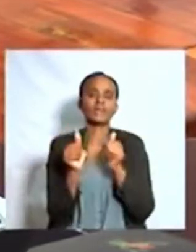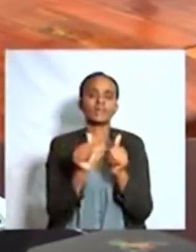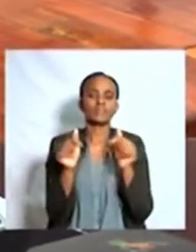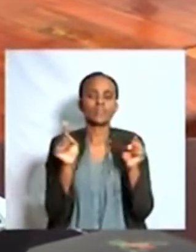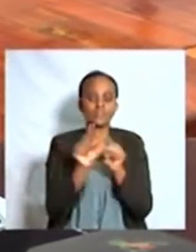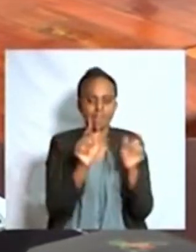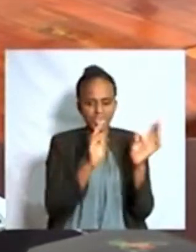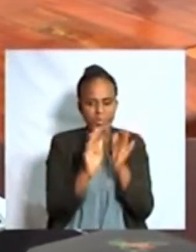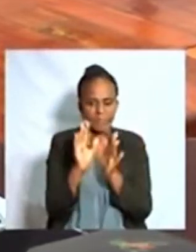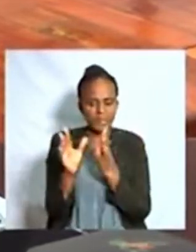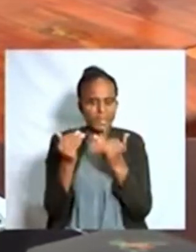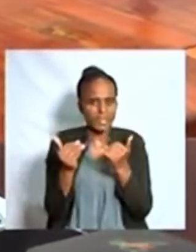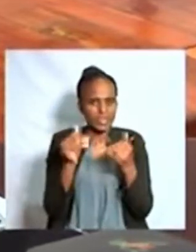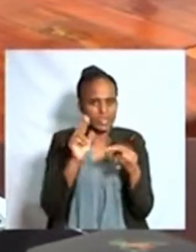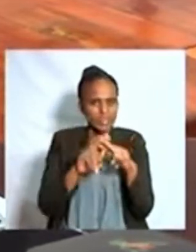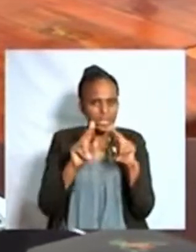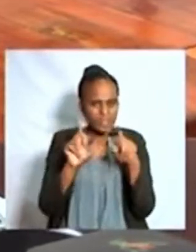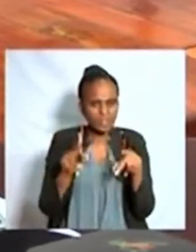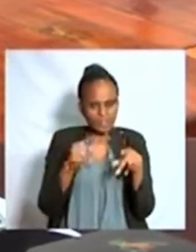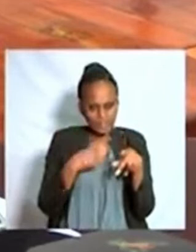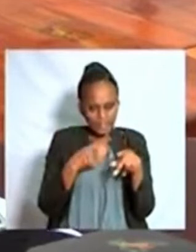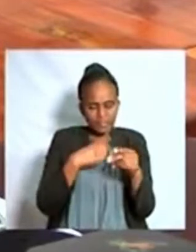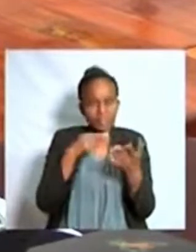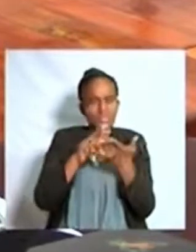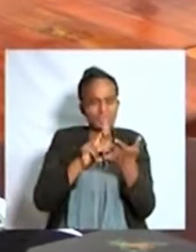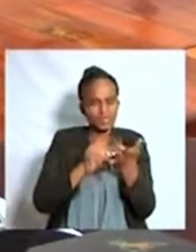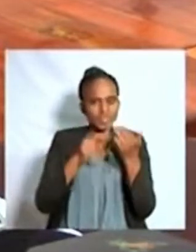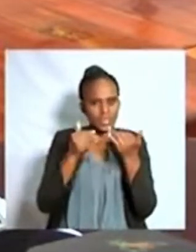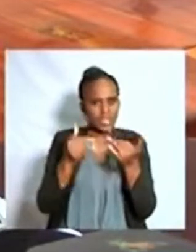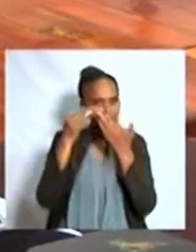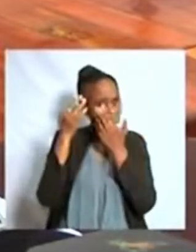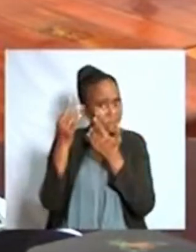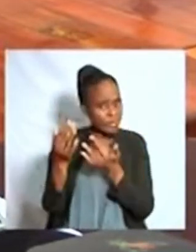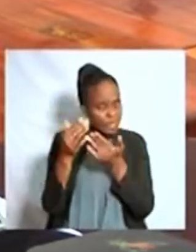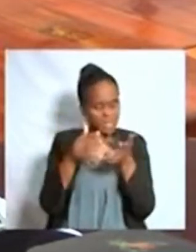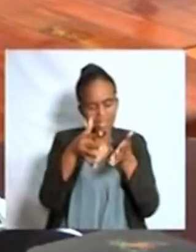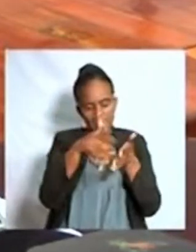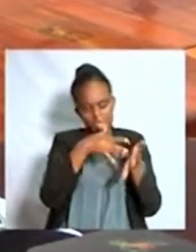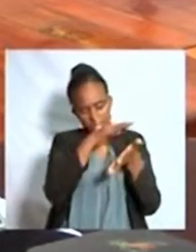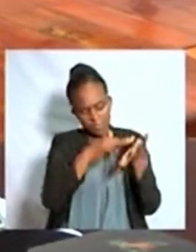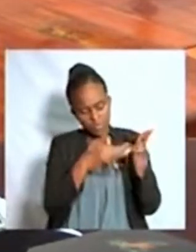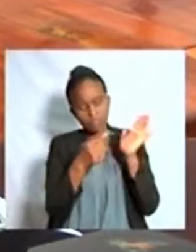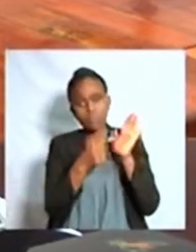remedial measure, Chair, I wish to report that the table on page 2